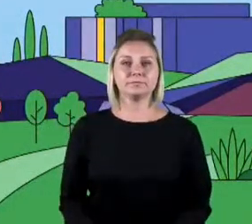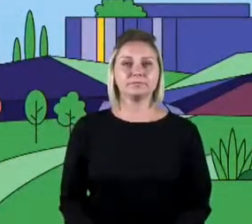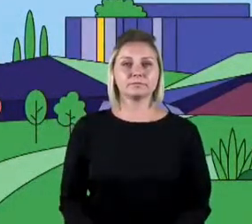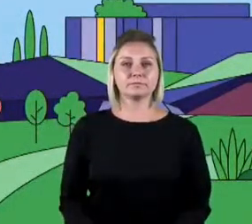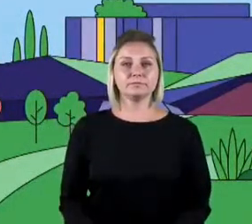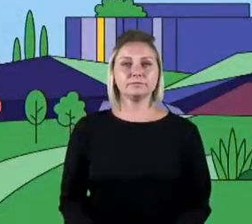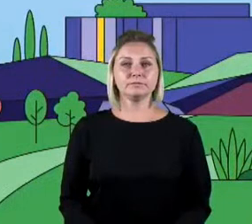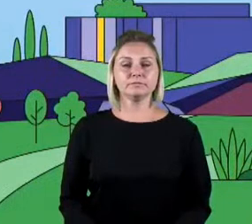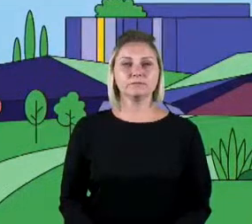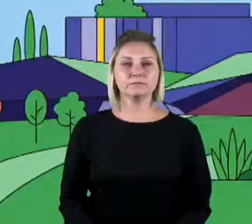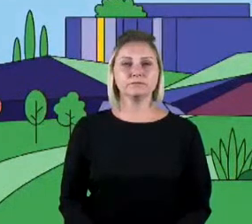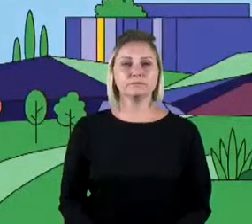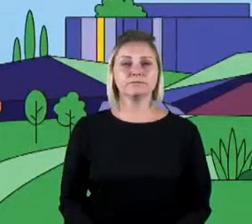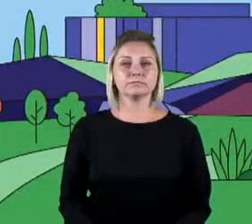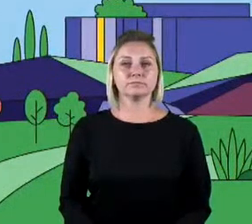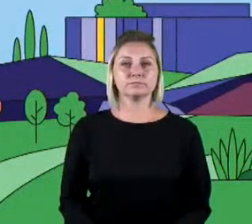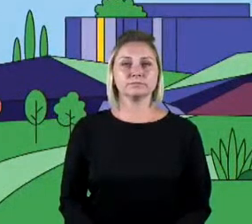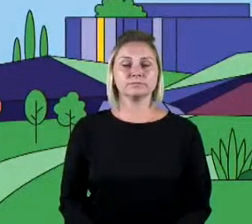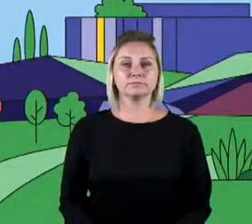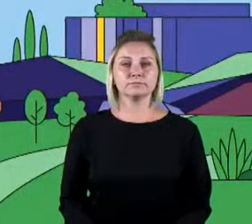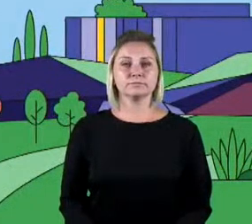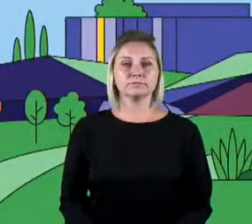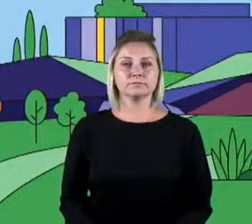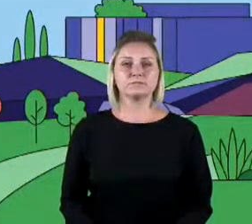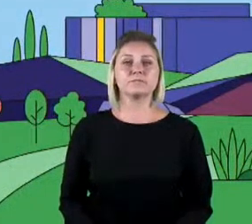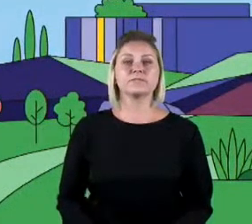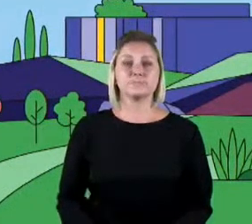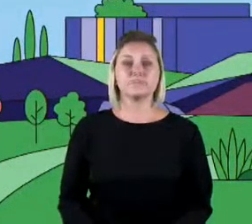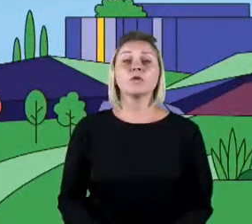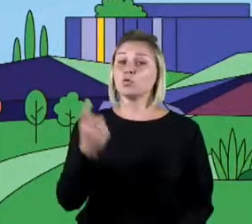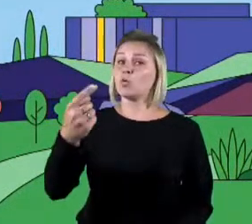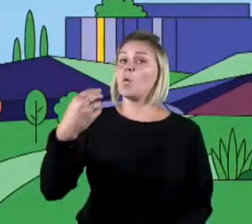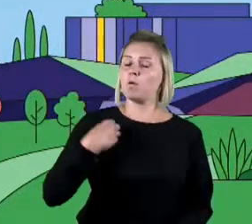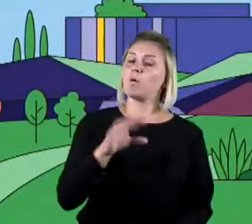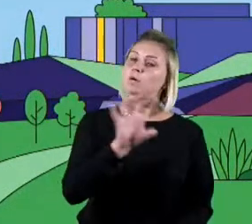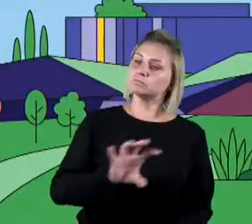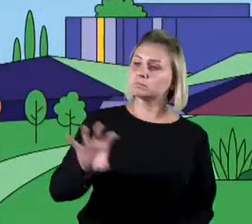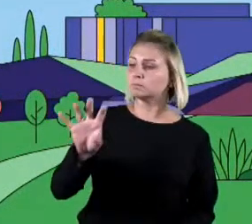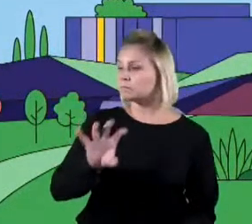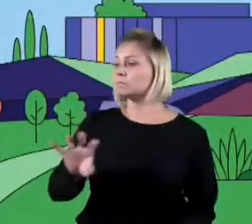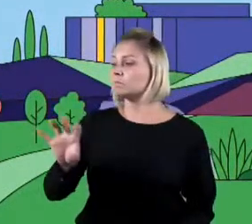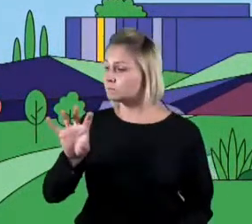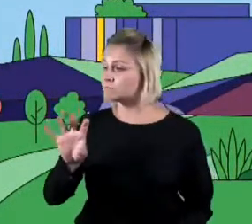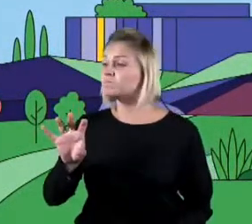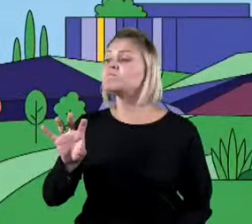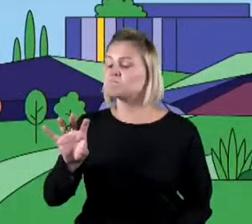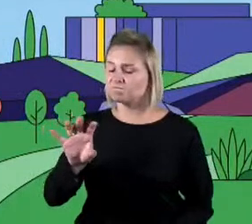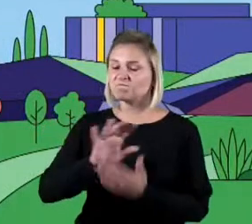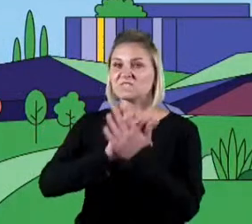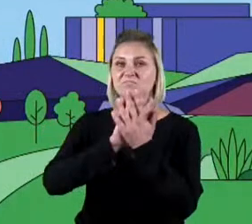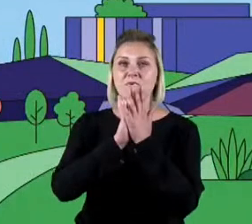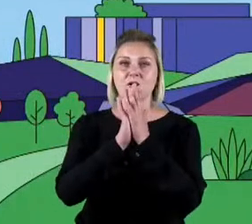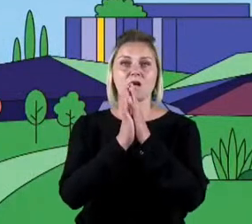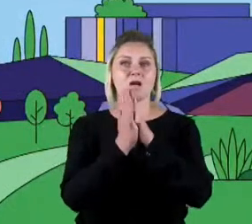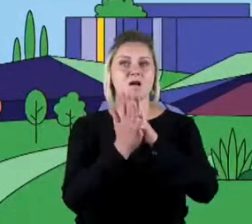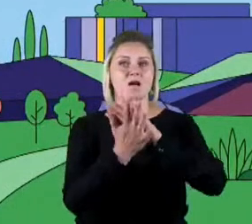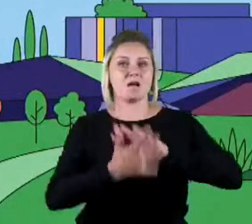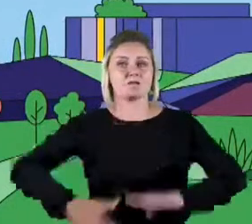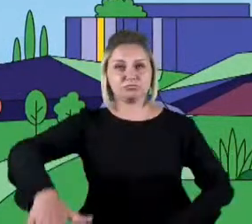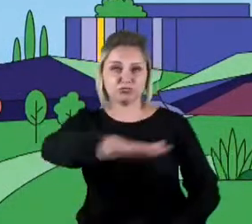This is another place that we looked into, which is to transform underutilized spaces and buildings for community and commercial